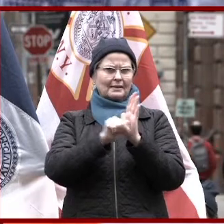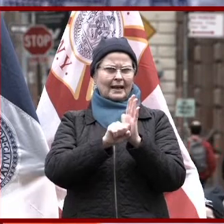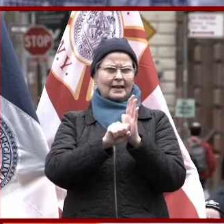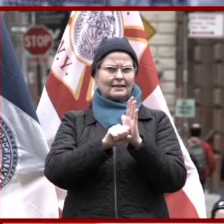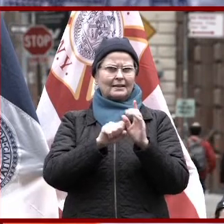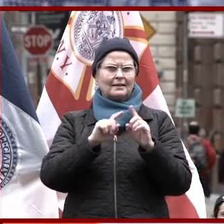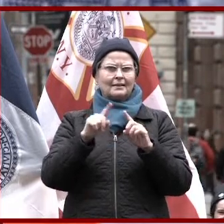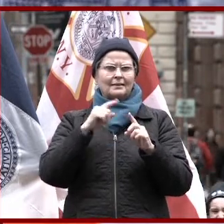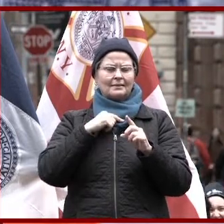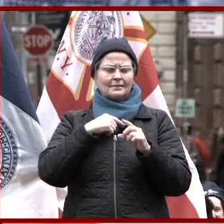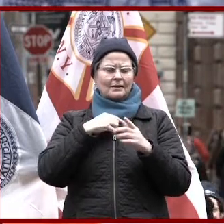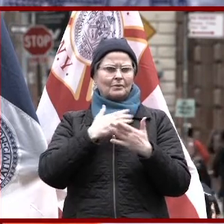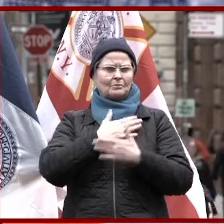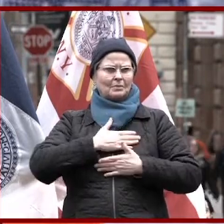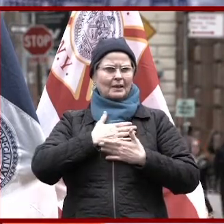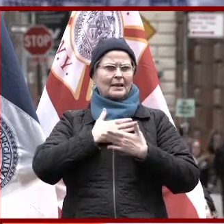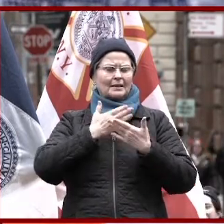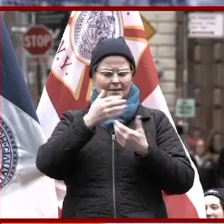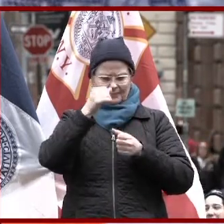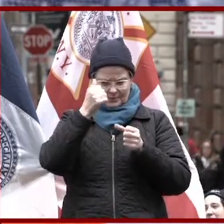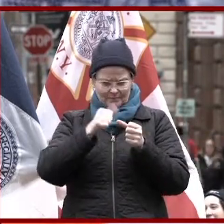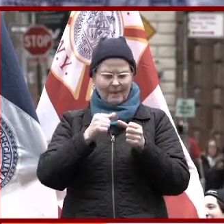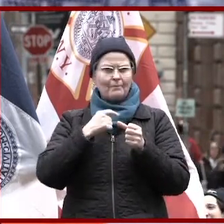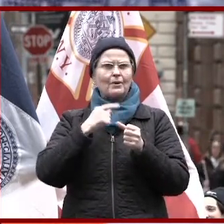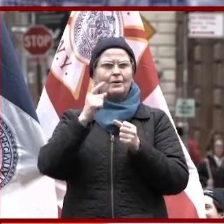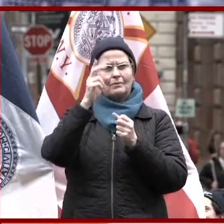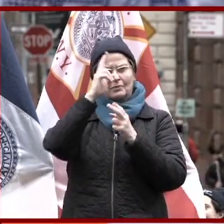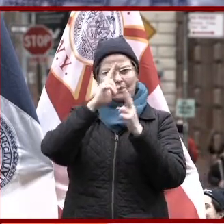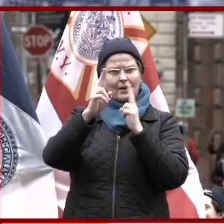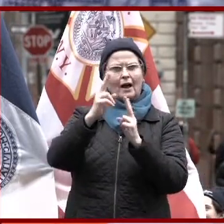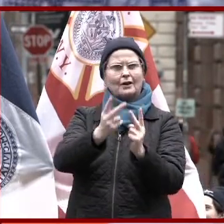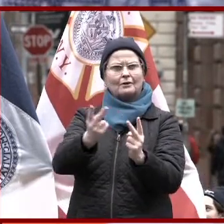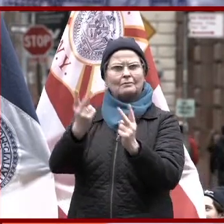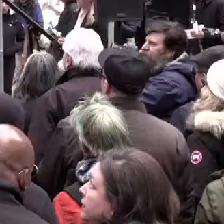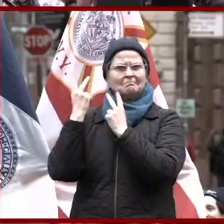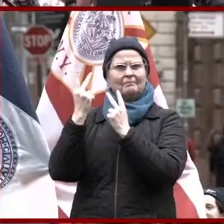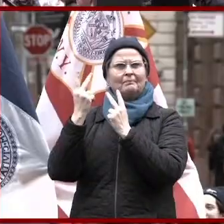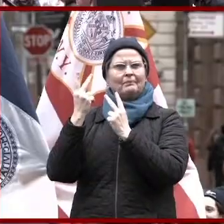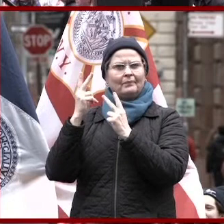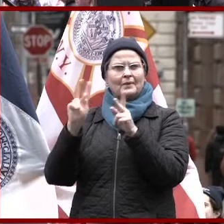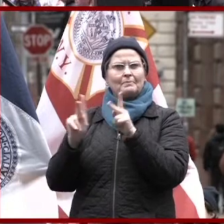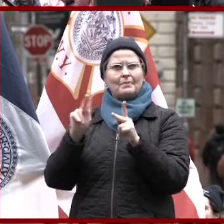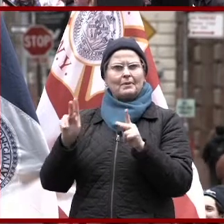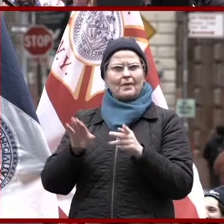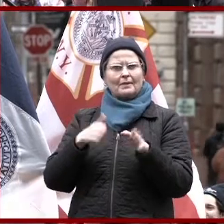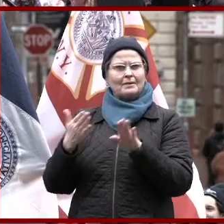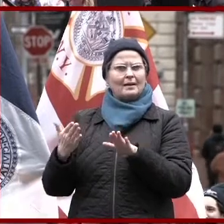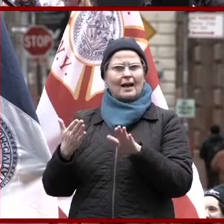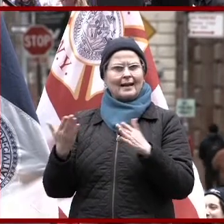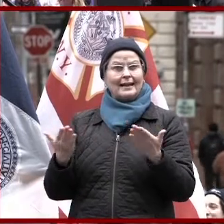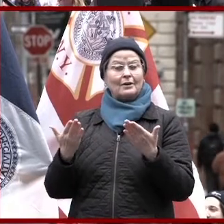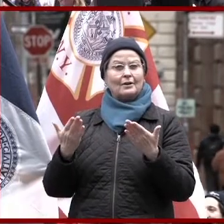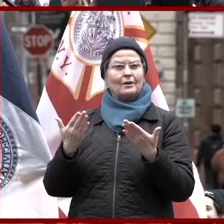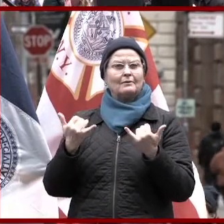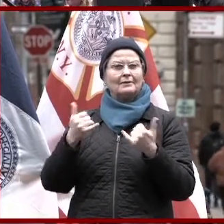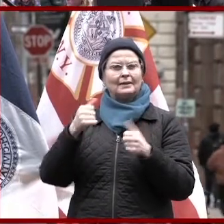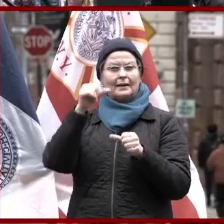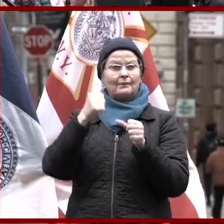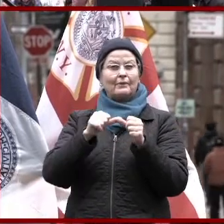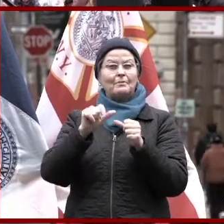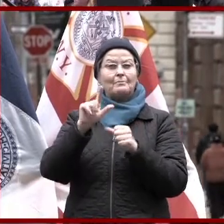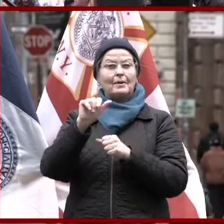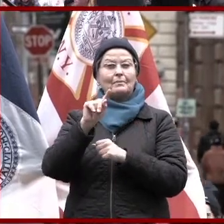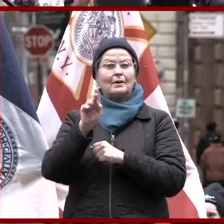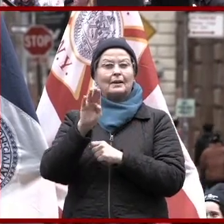of the fire and their families as we honor their legacy. Today, we remember